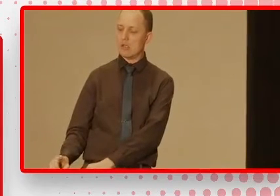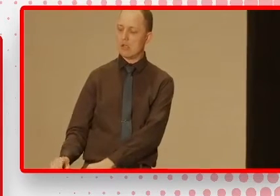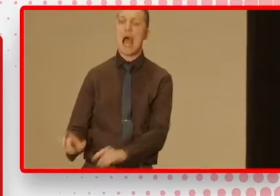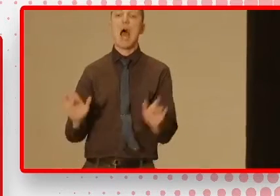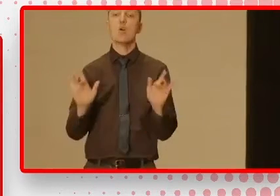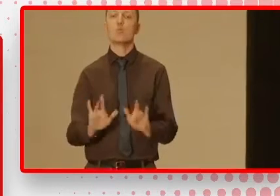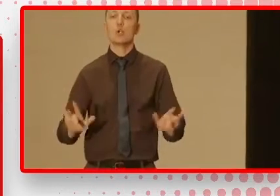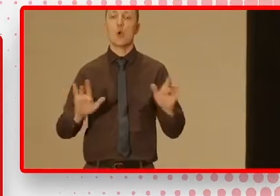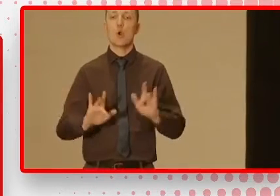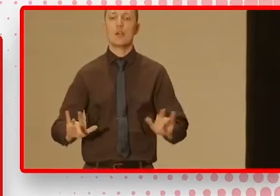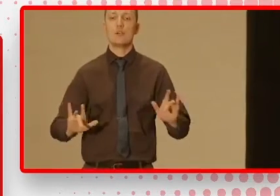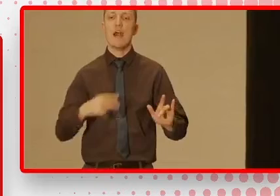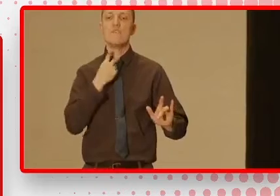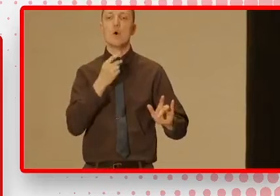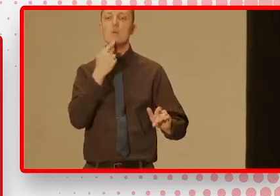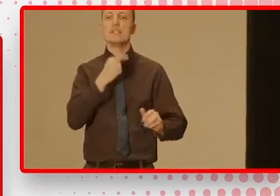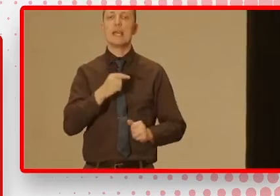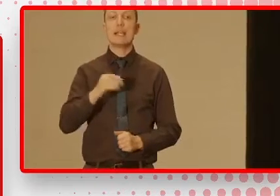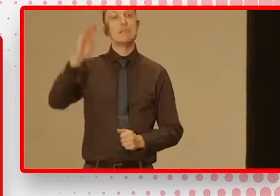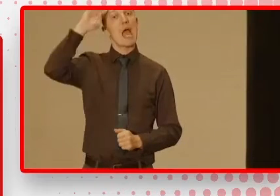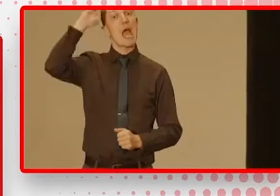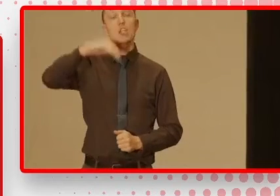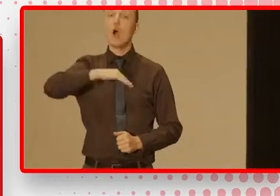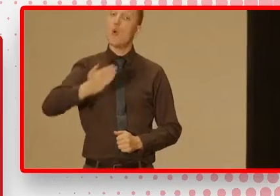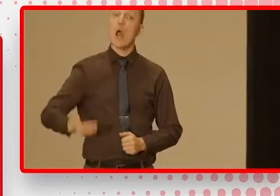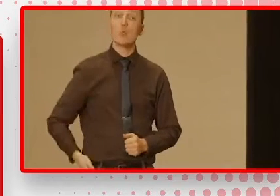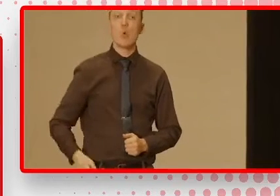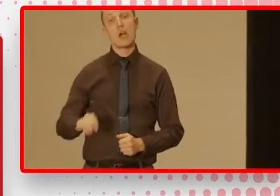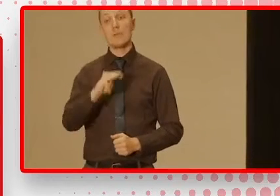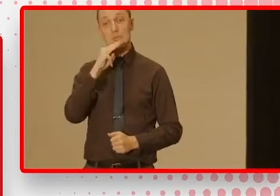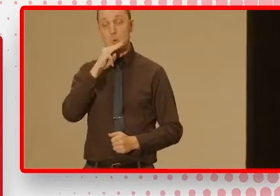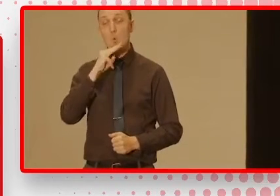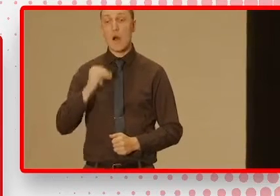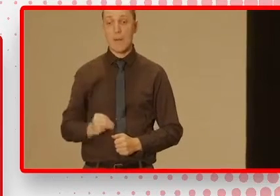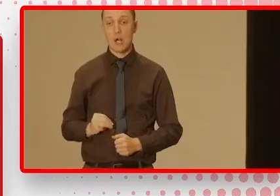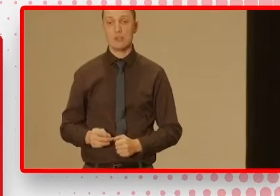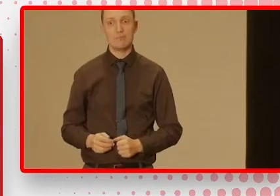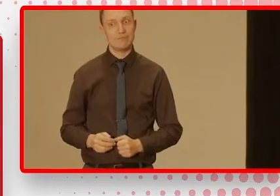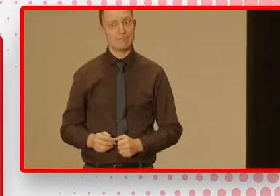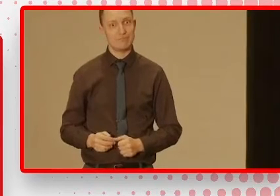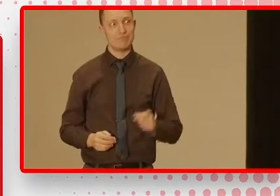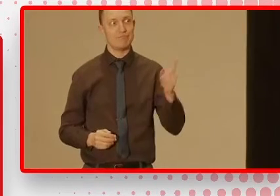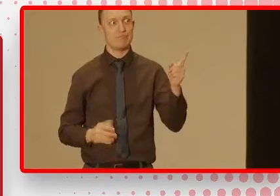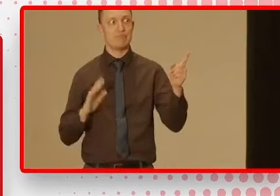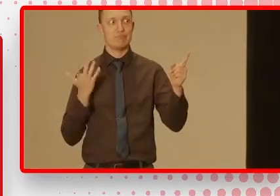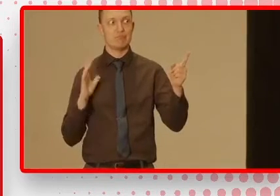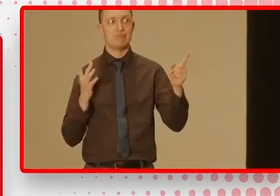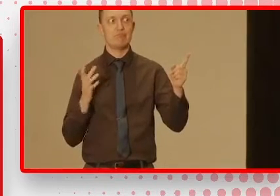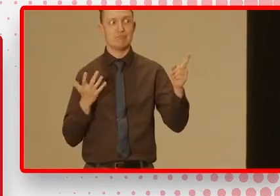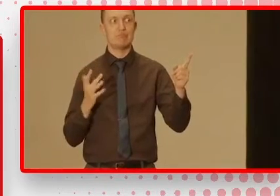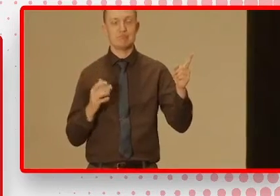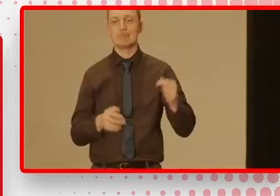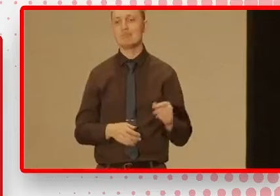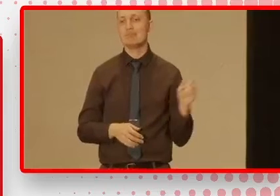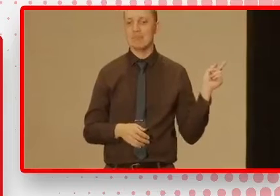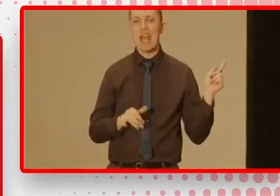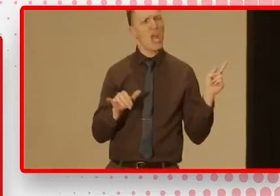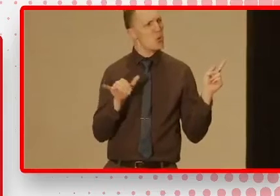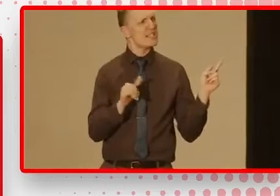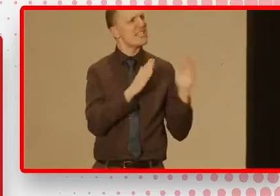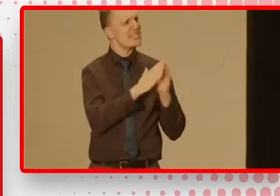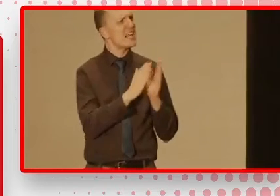And it was amazing. It's that same town, Cynthiana, which is very small. The Walmart was probably about this size,